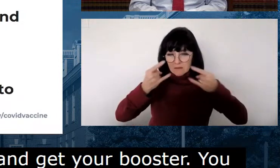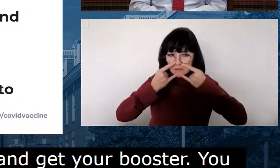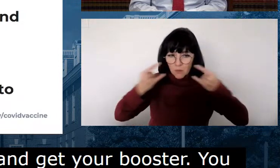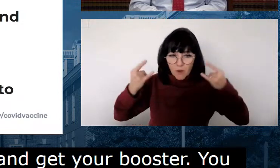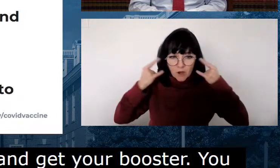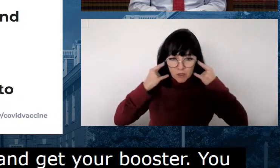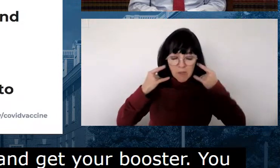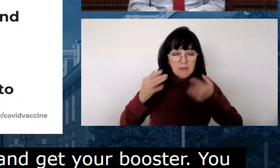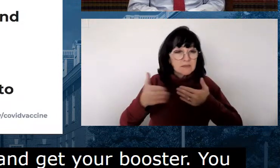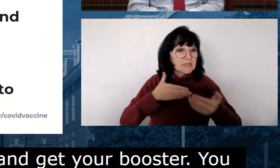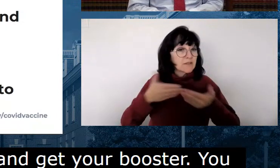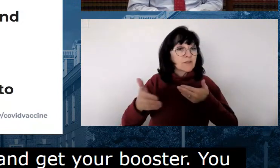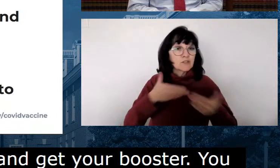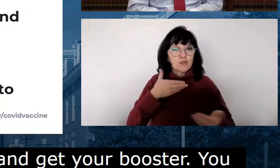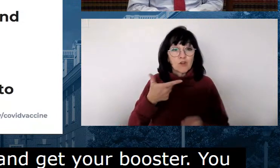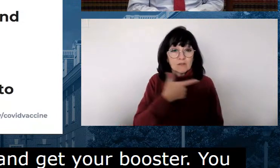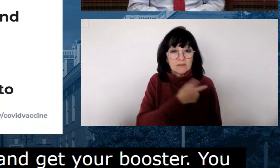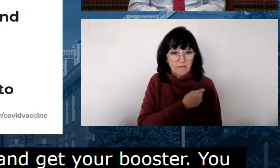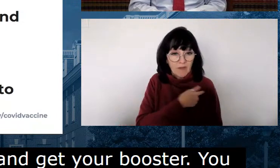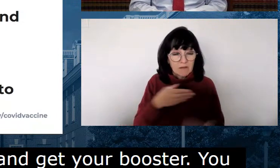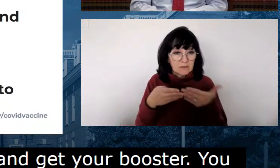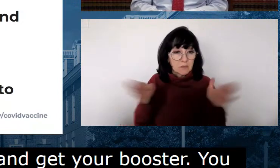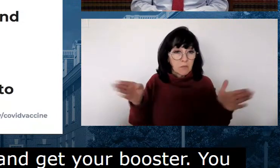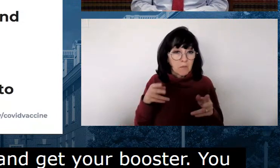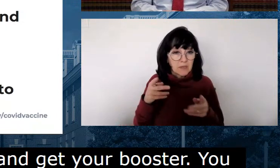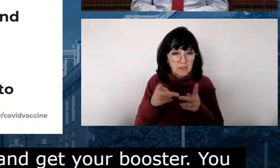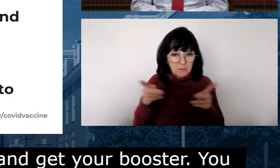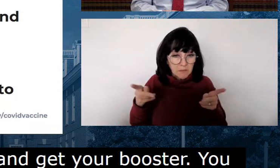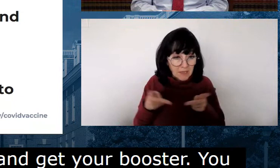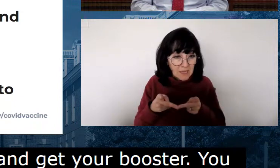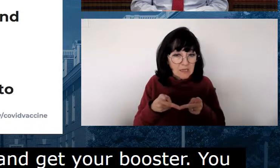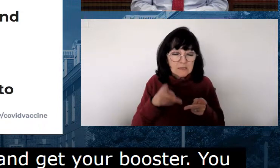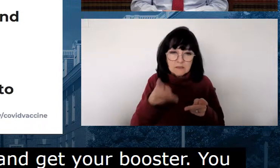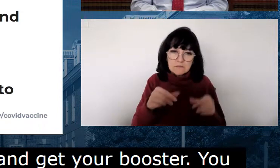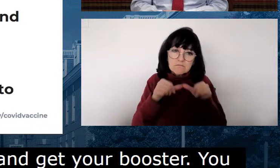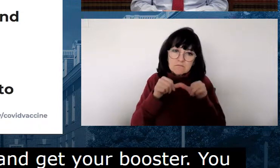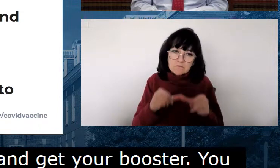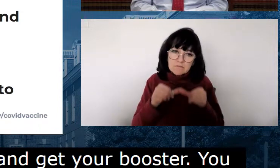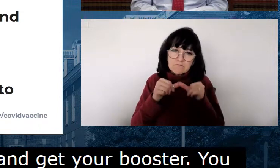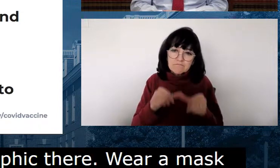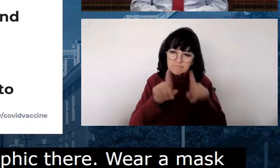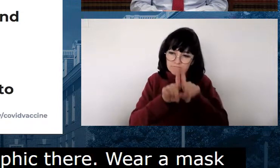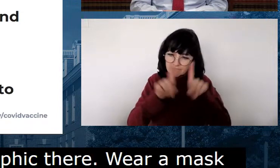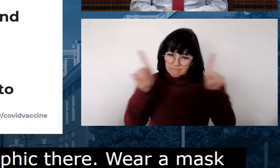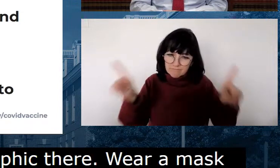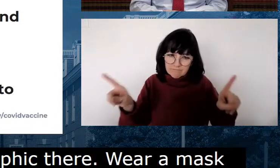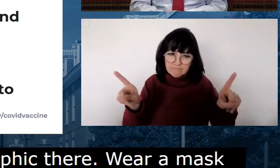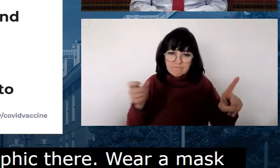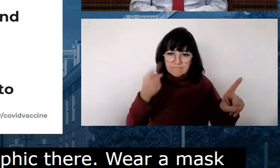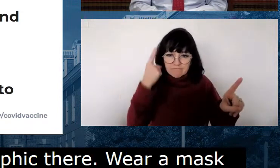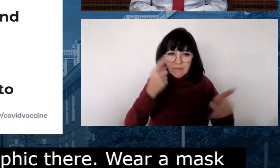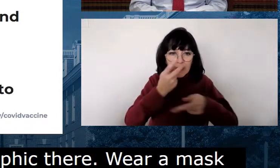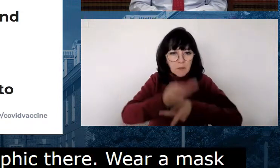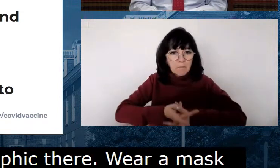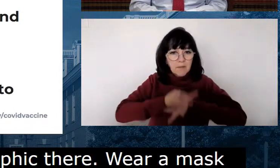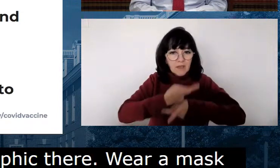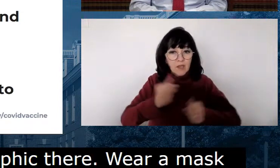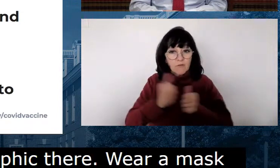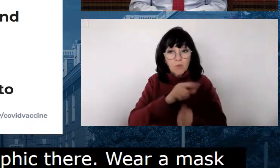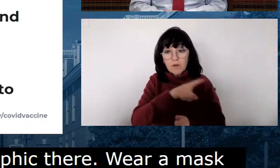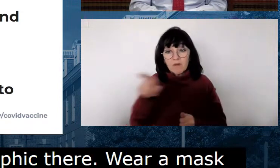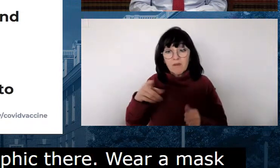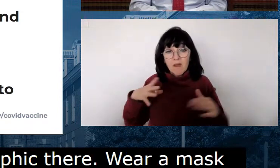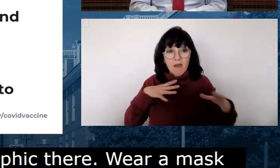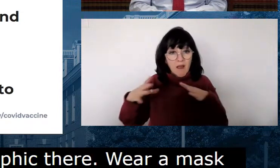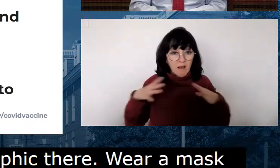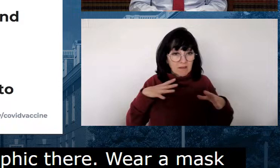you're vaccinated in public places and keep socially distanced. Be careful with your holiday gatherings. If you're coming and